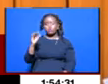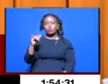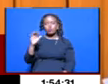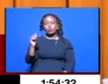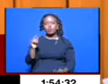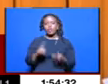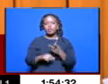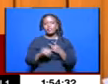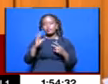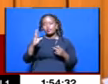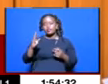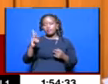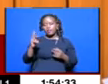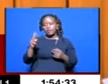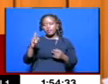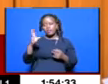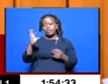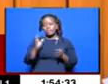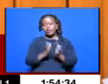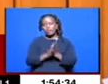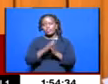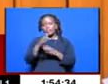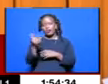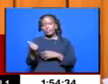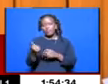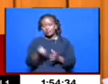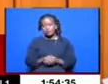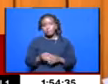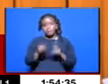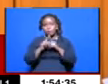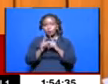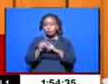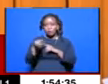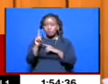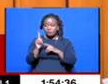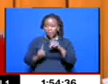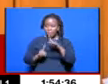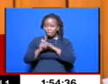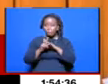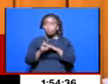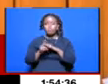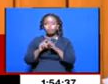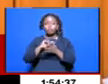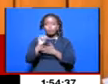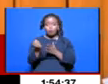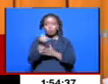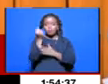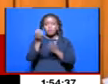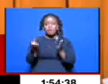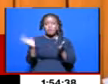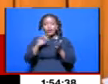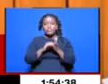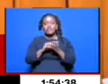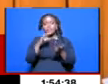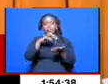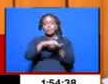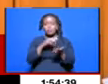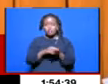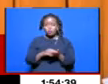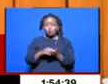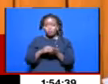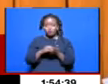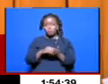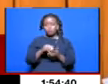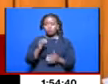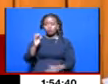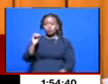another. The application of the doctrine also arose in the case of Patrick Ouma Onyango